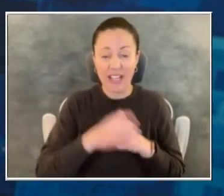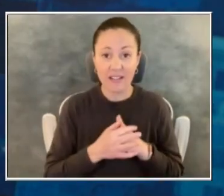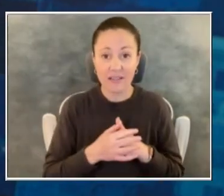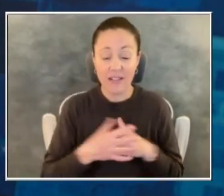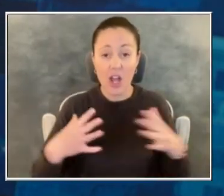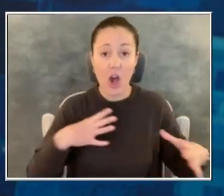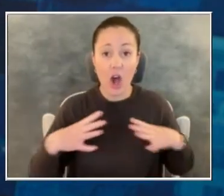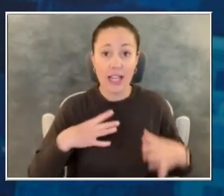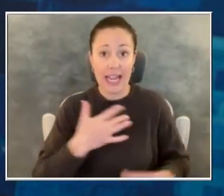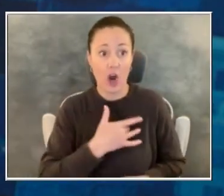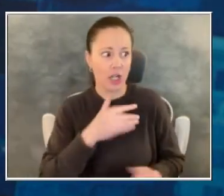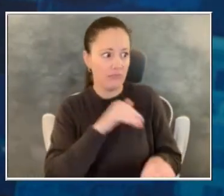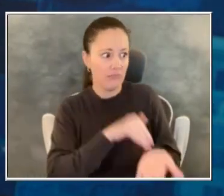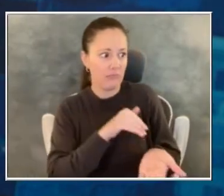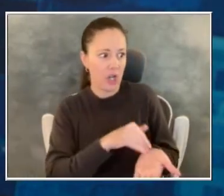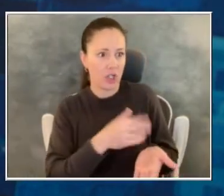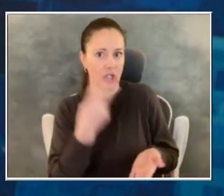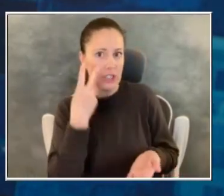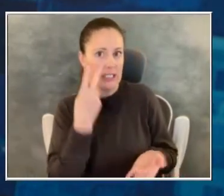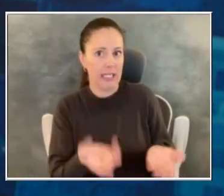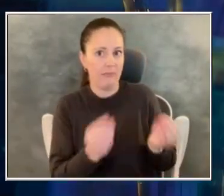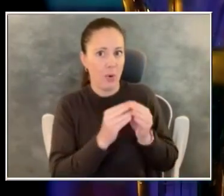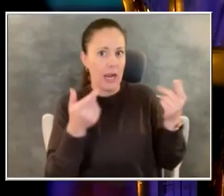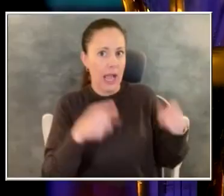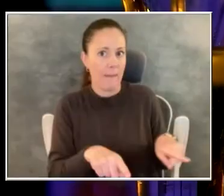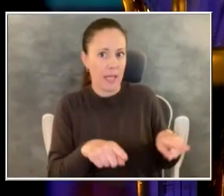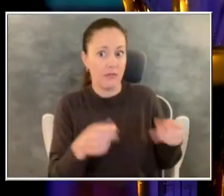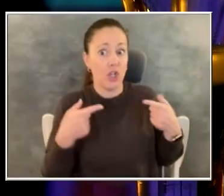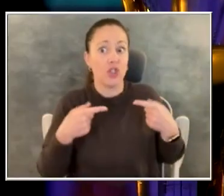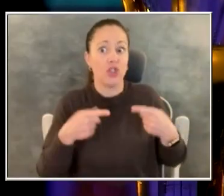cases of this around the big holidays. Take a look.